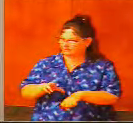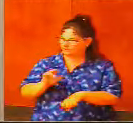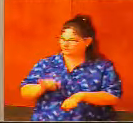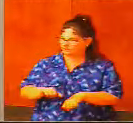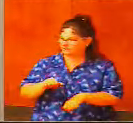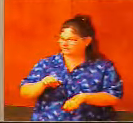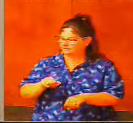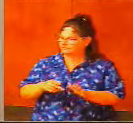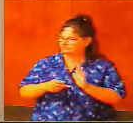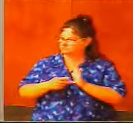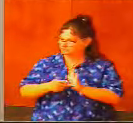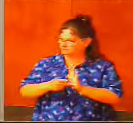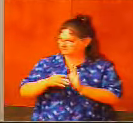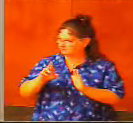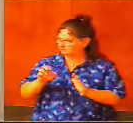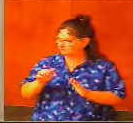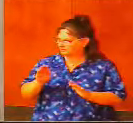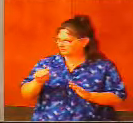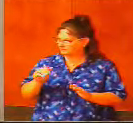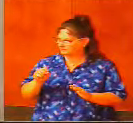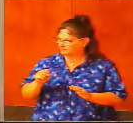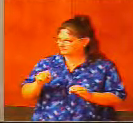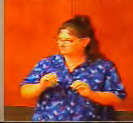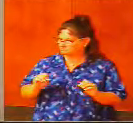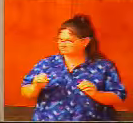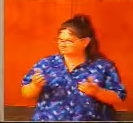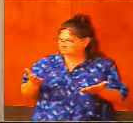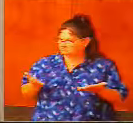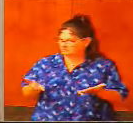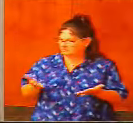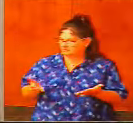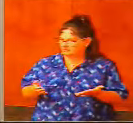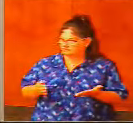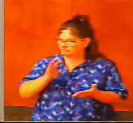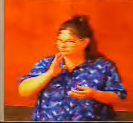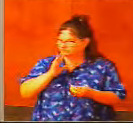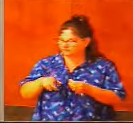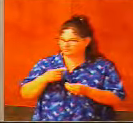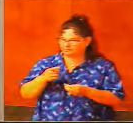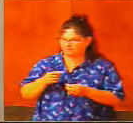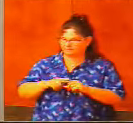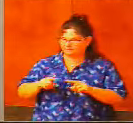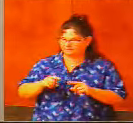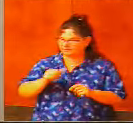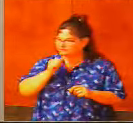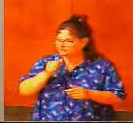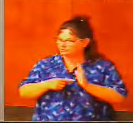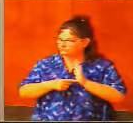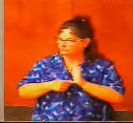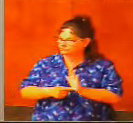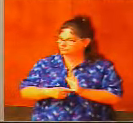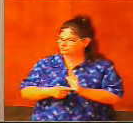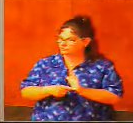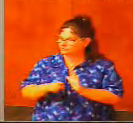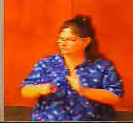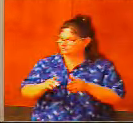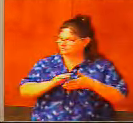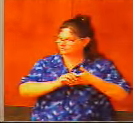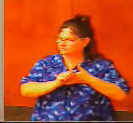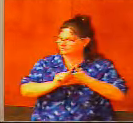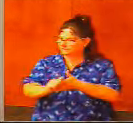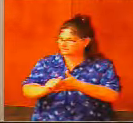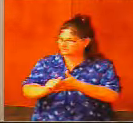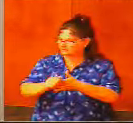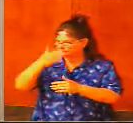was presented at all. He is certainly referred to, but there's no indication that he was trotted out before that